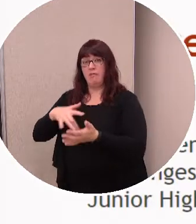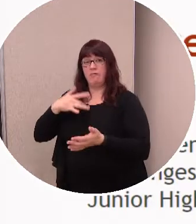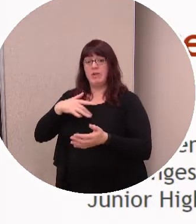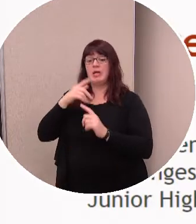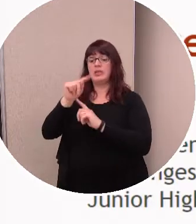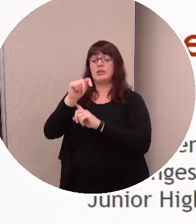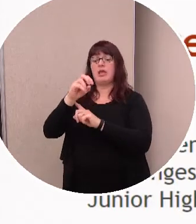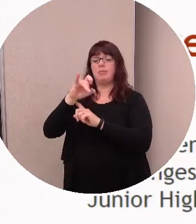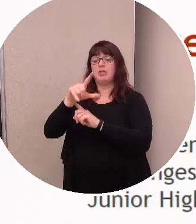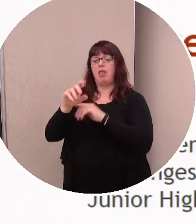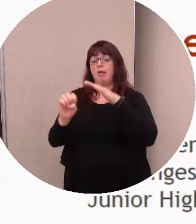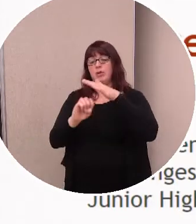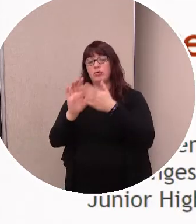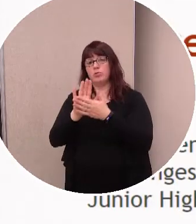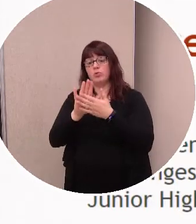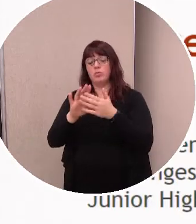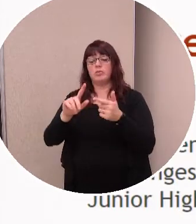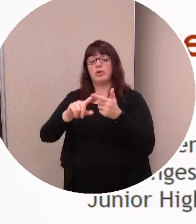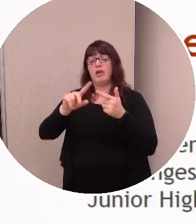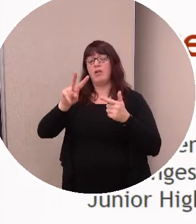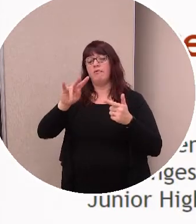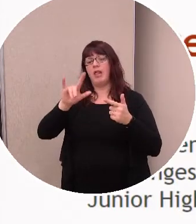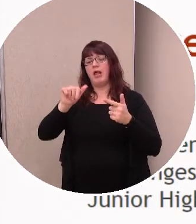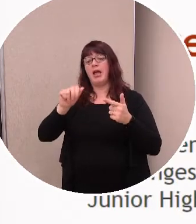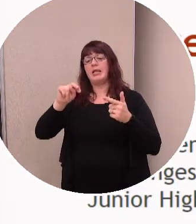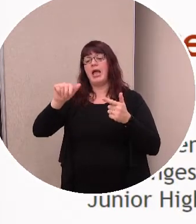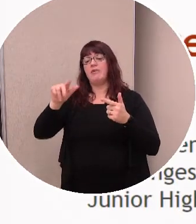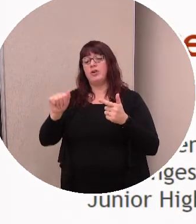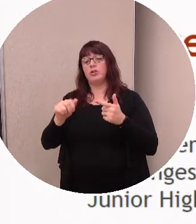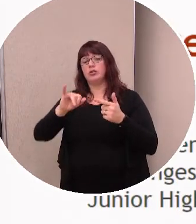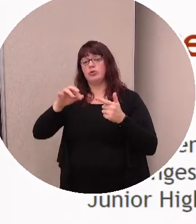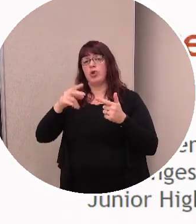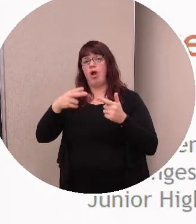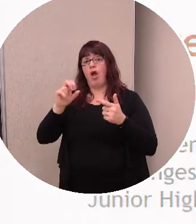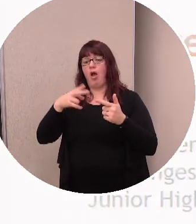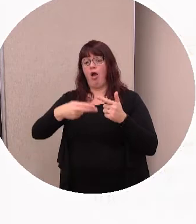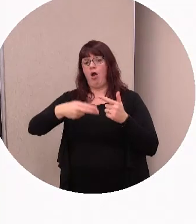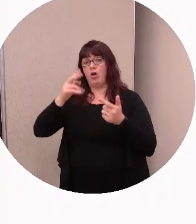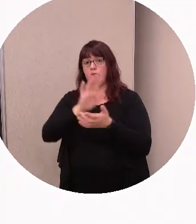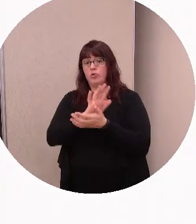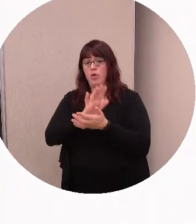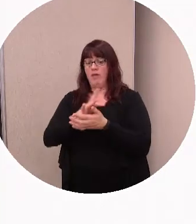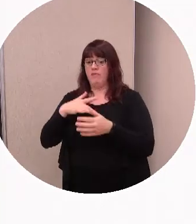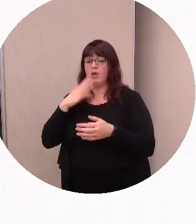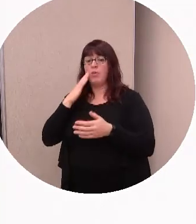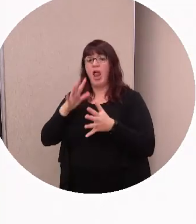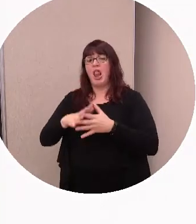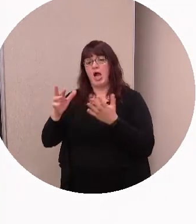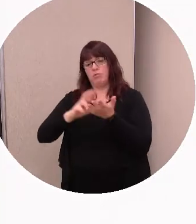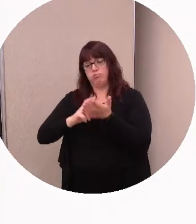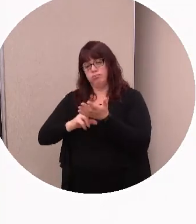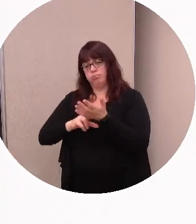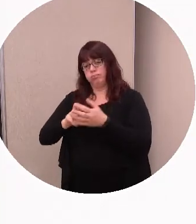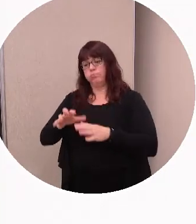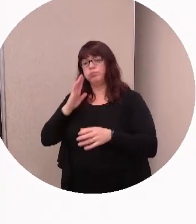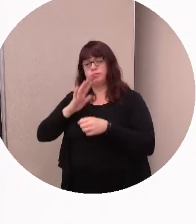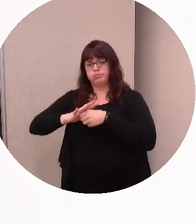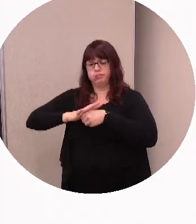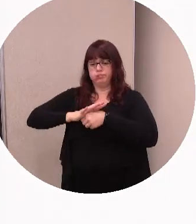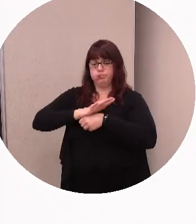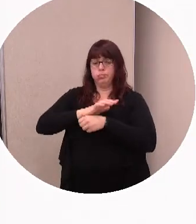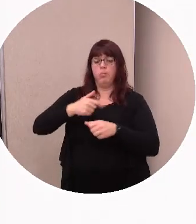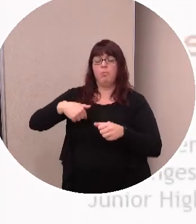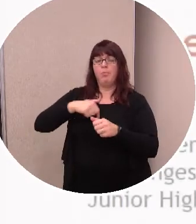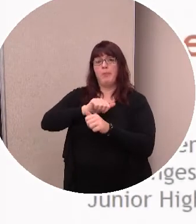Topsail Elementary and Villanova Junior High over the next 2 years, 2 to 4 years. The contingency